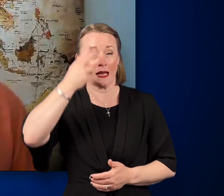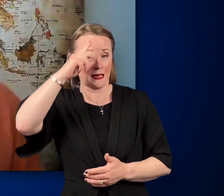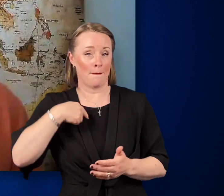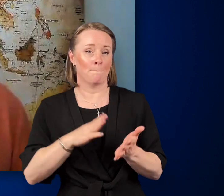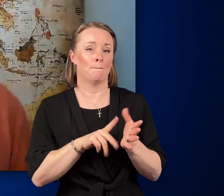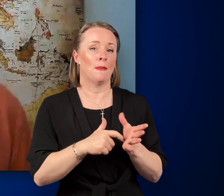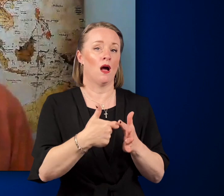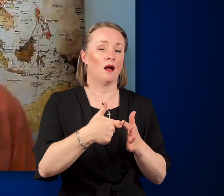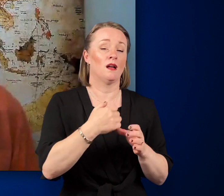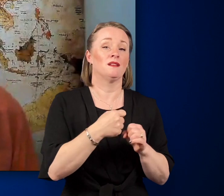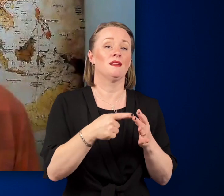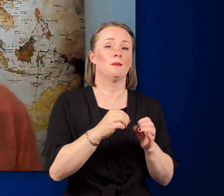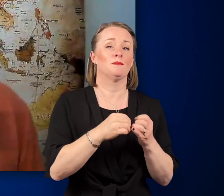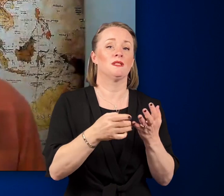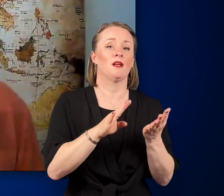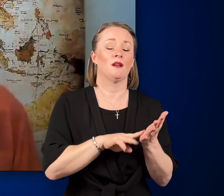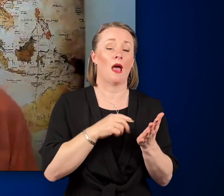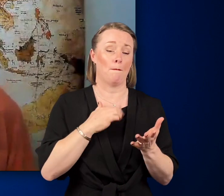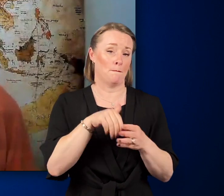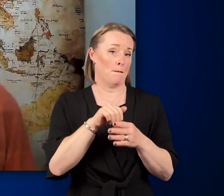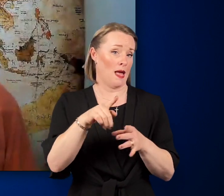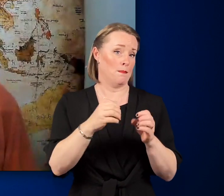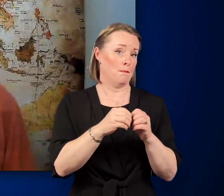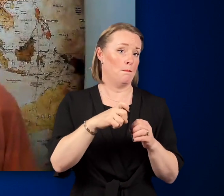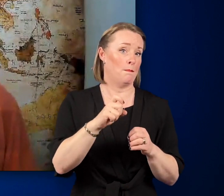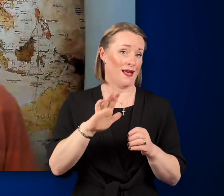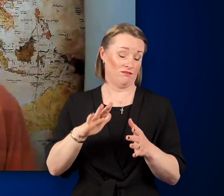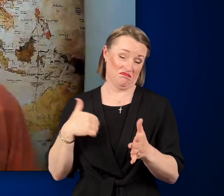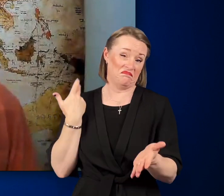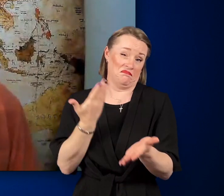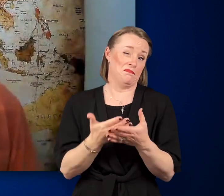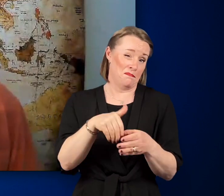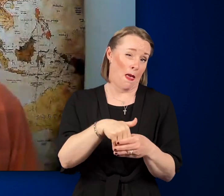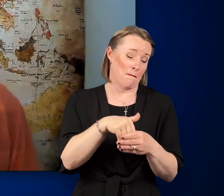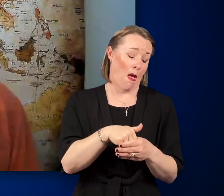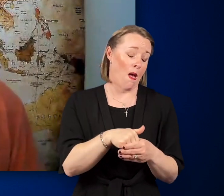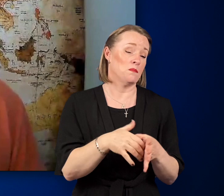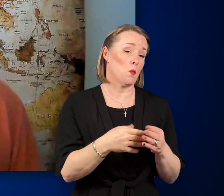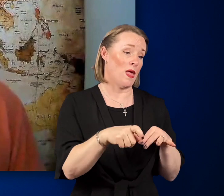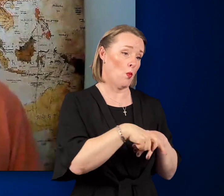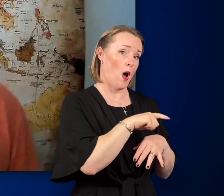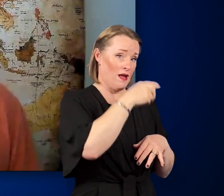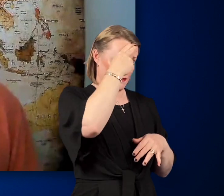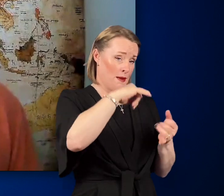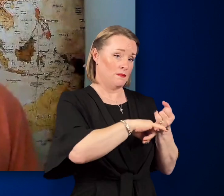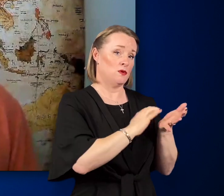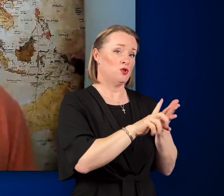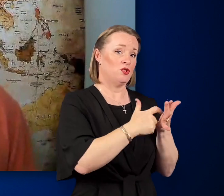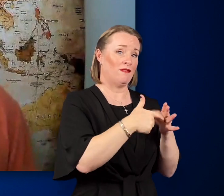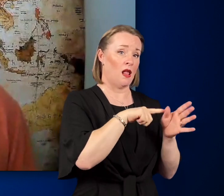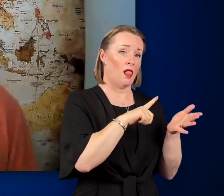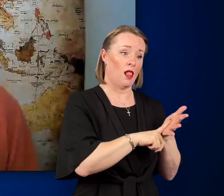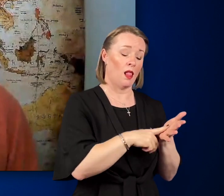Built an Evangelical Church. My name is Mark Gibson and I'm a member at BEC and have been for a number of years. My wife and I,